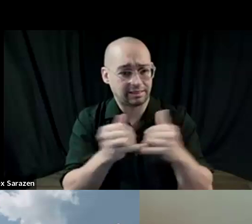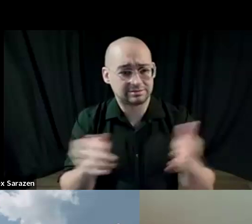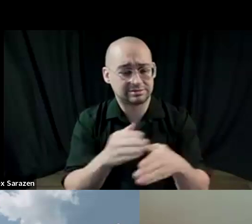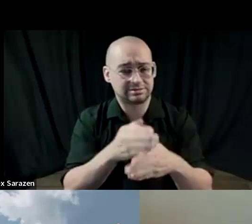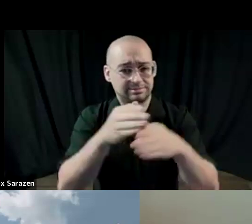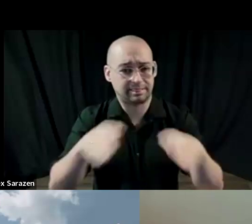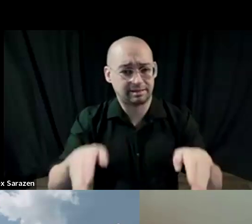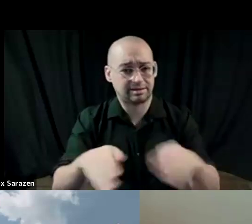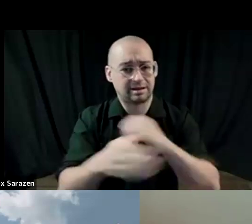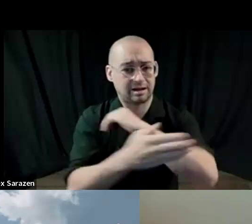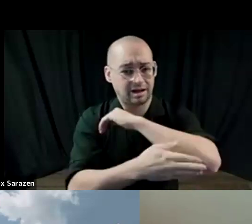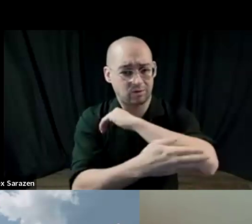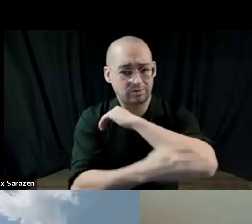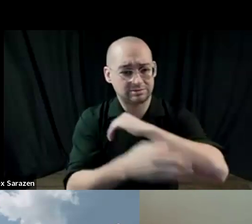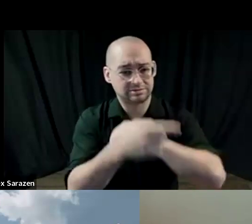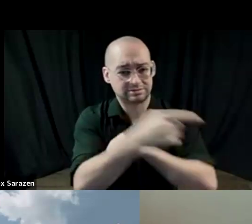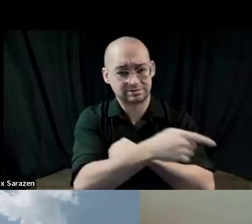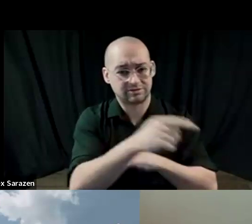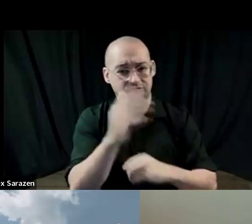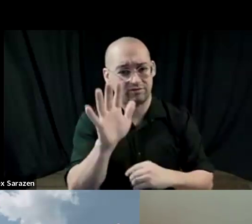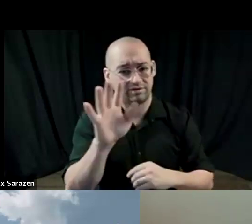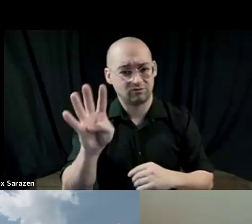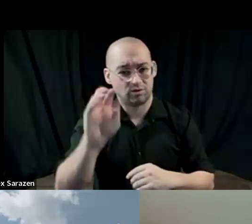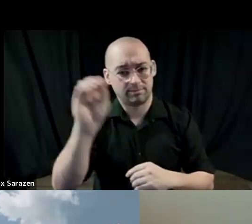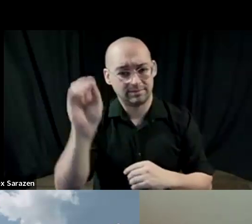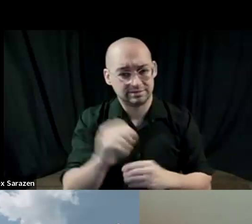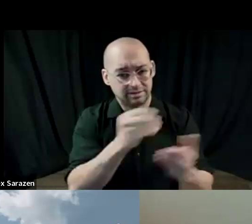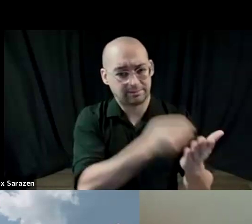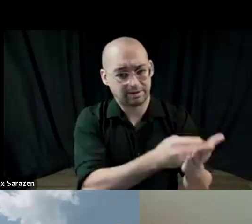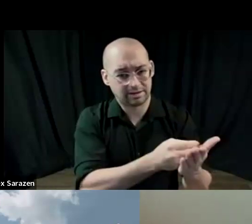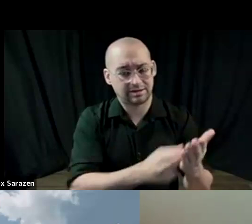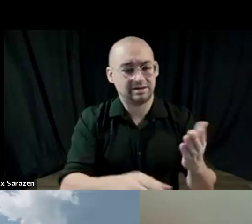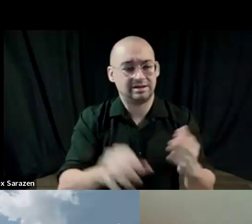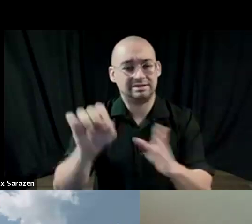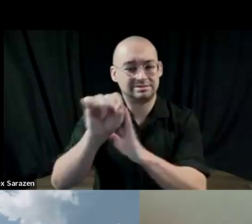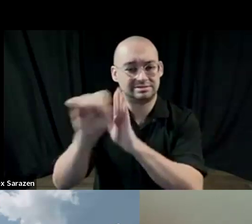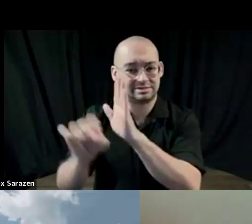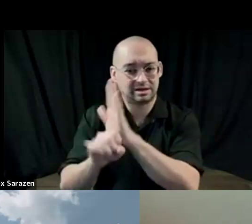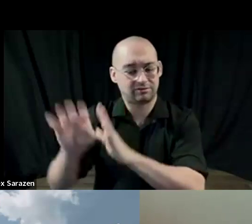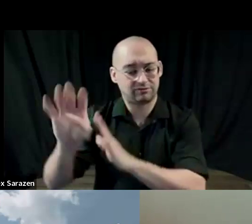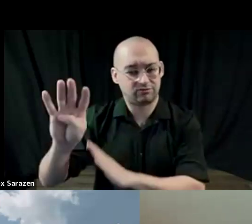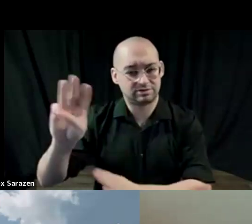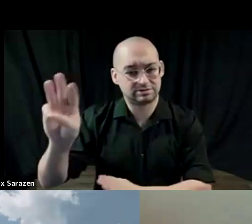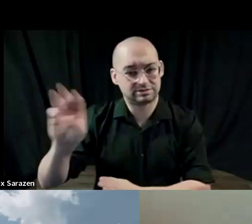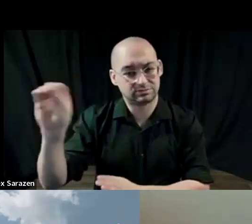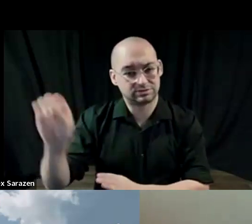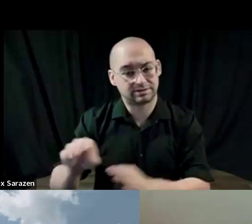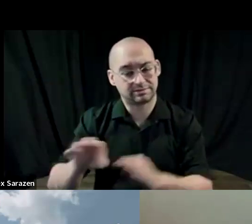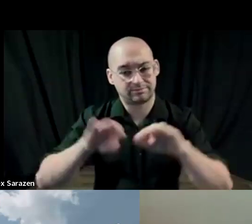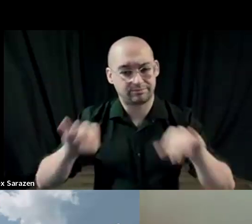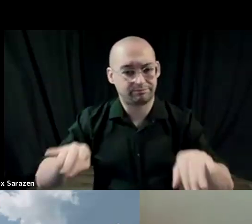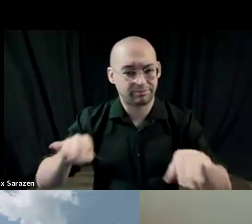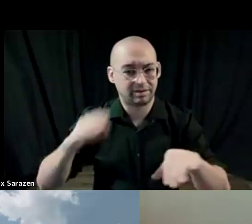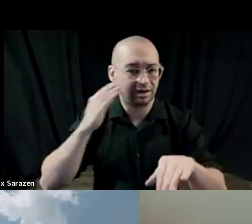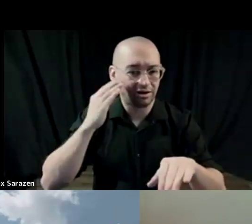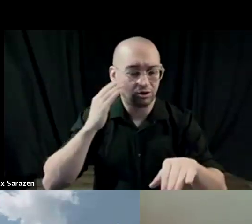the counties, which I think is currently at like 54% of the funding and the state getting 46? I know that there's been some push to